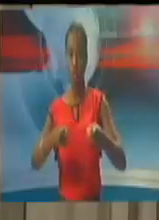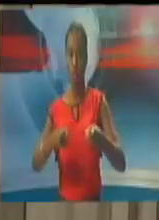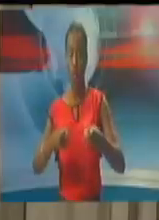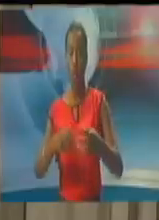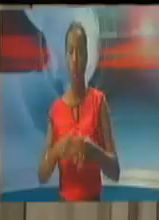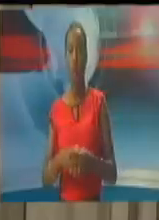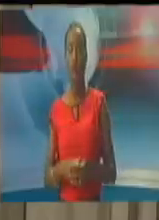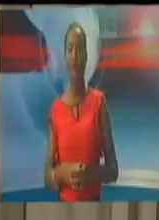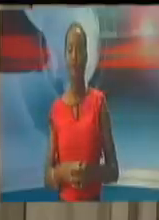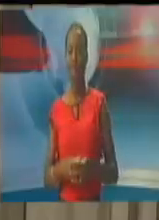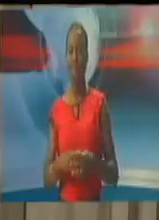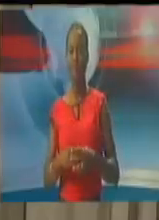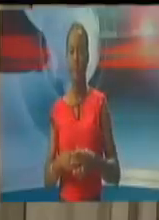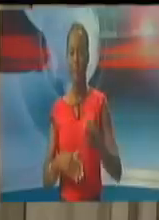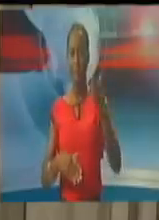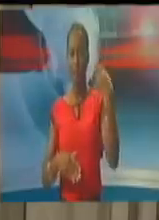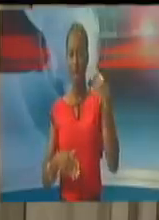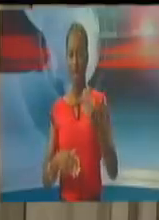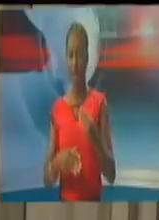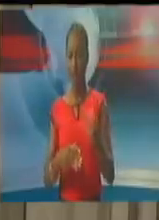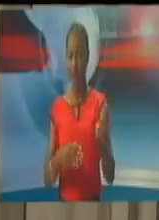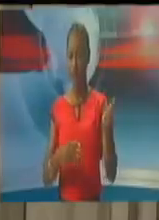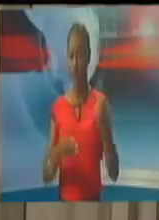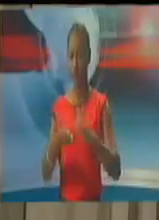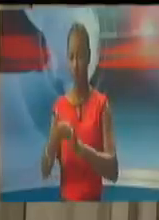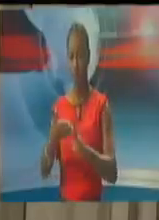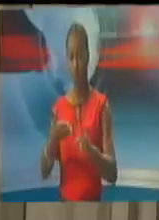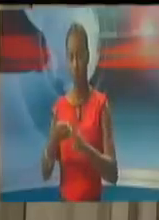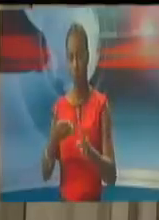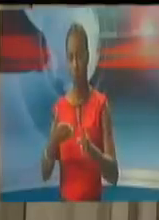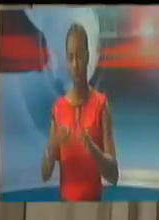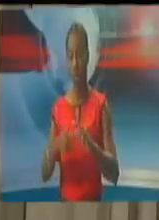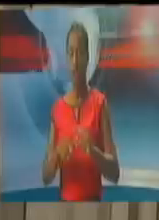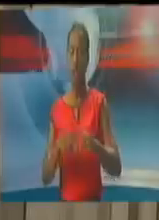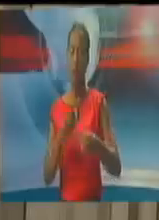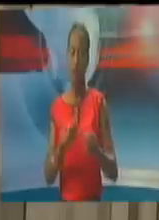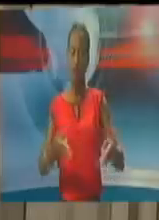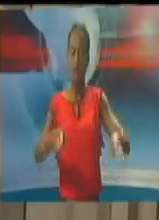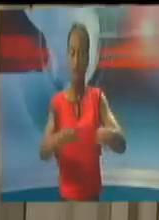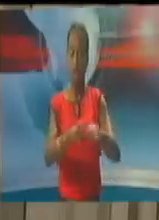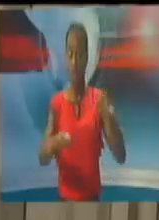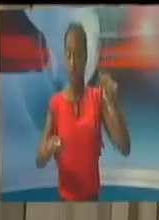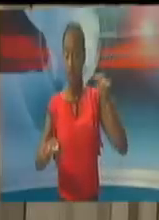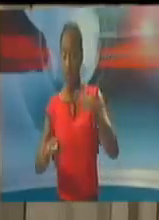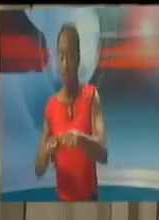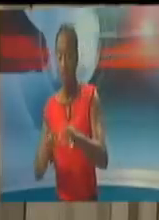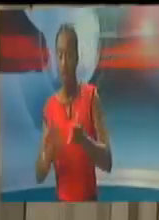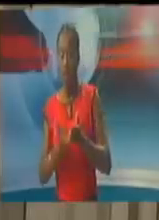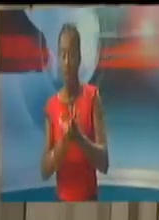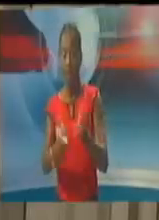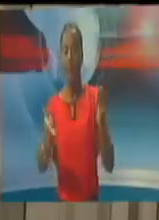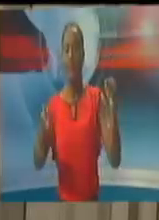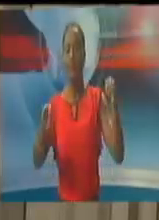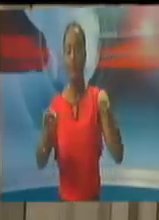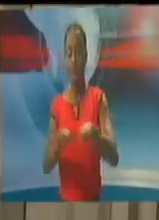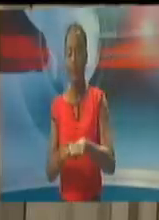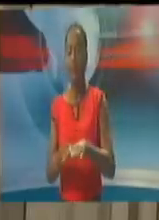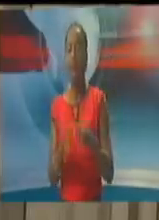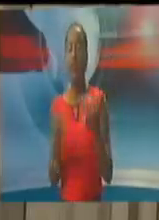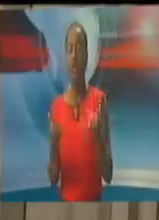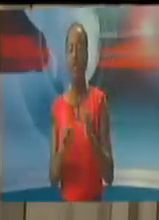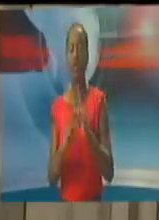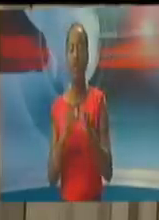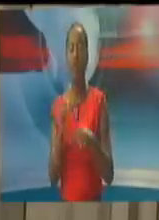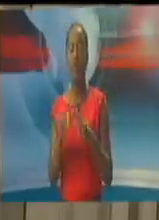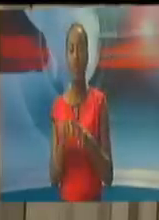a topic for the last couple of weeks. Again, I'd like to speak very briefly on border control. This was